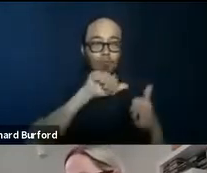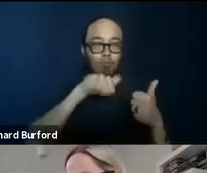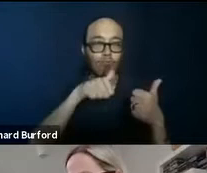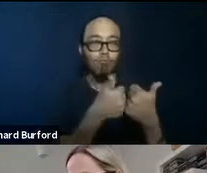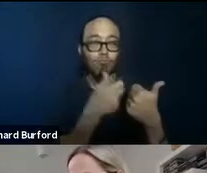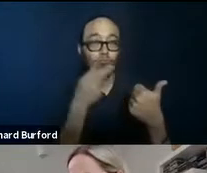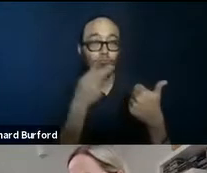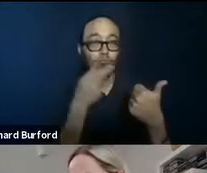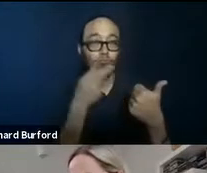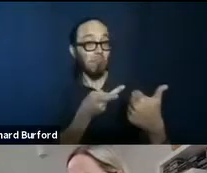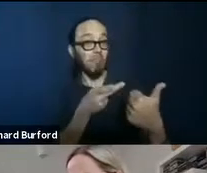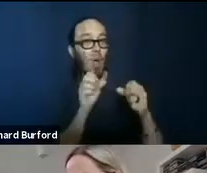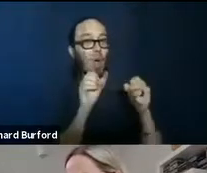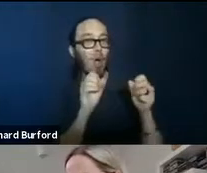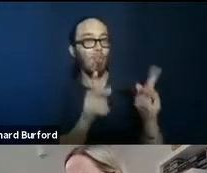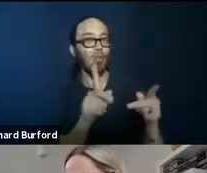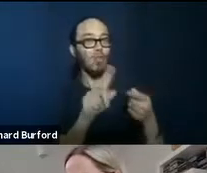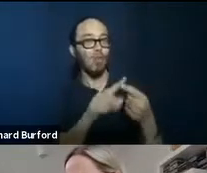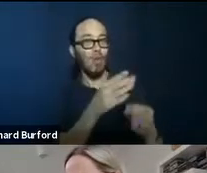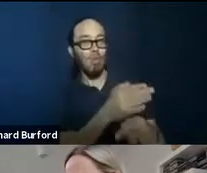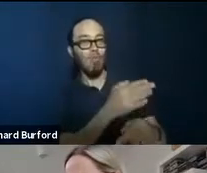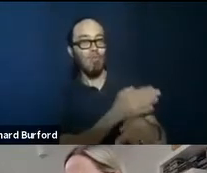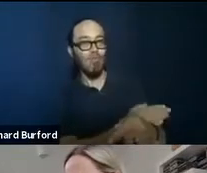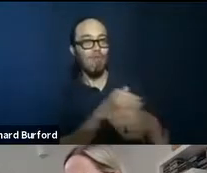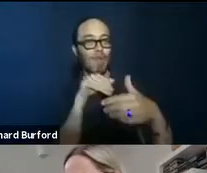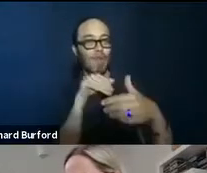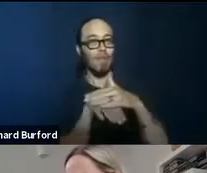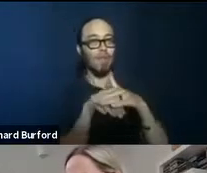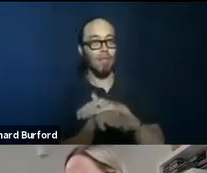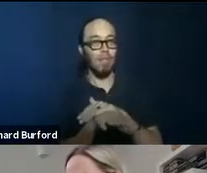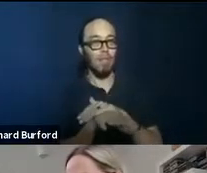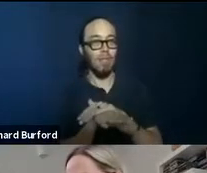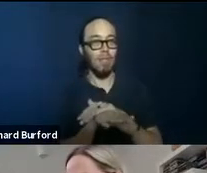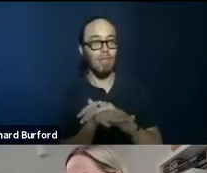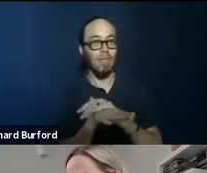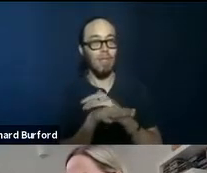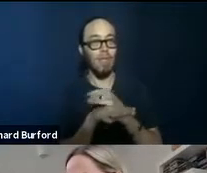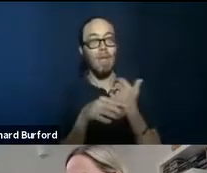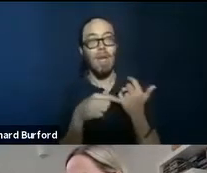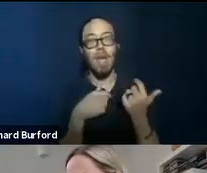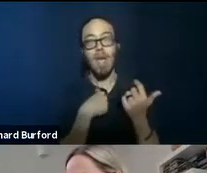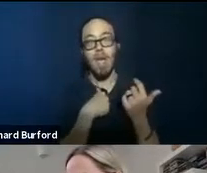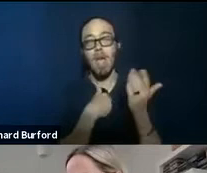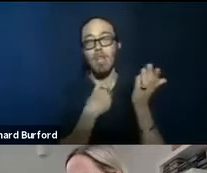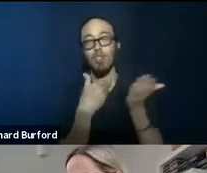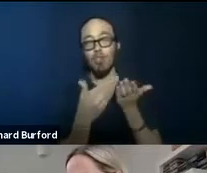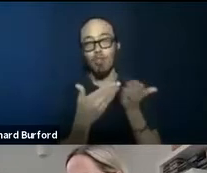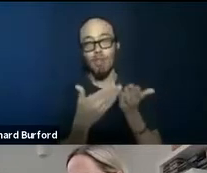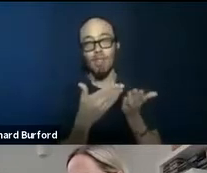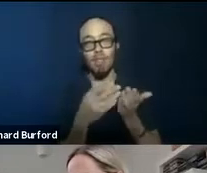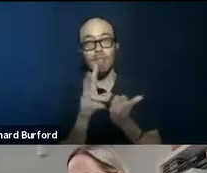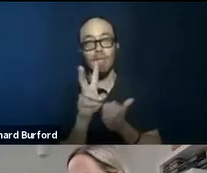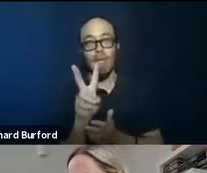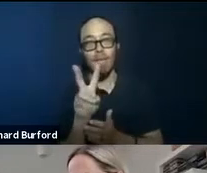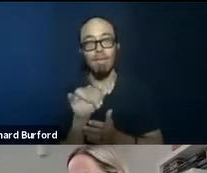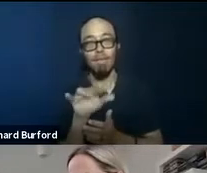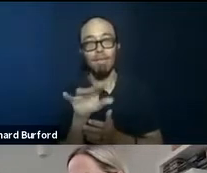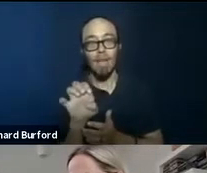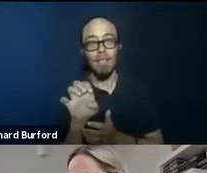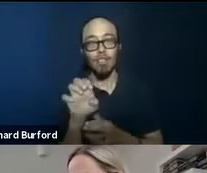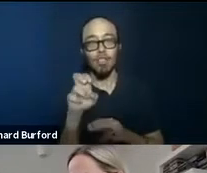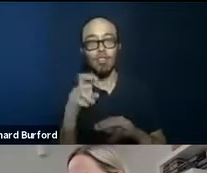as opportunities to improve accessibility. I serve as the vice chair of the Aging